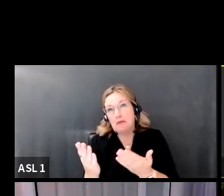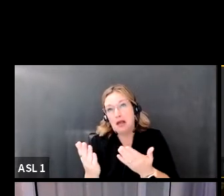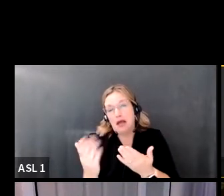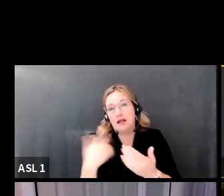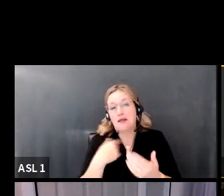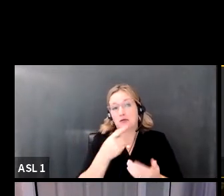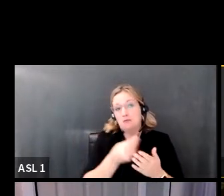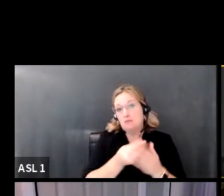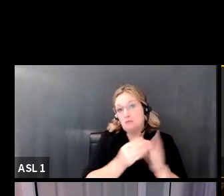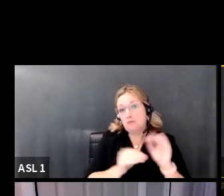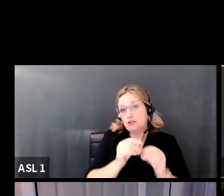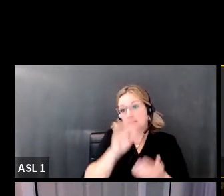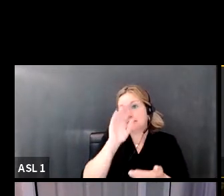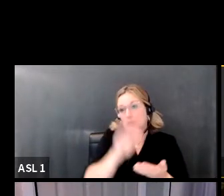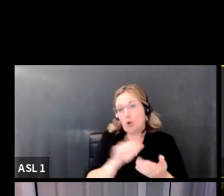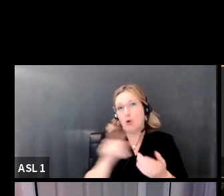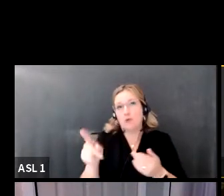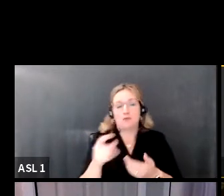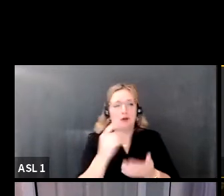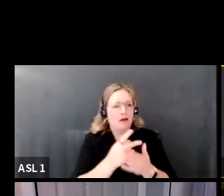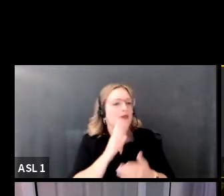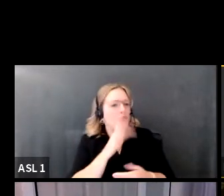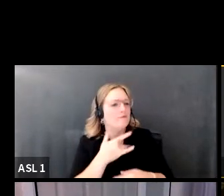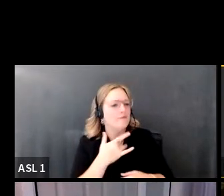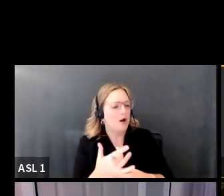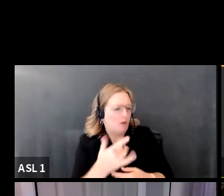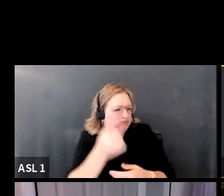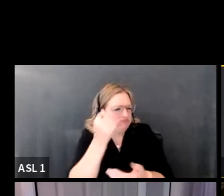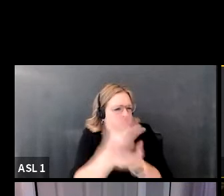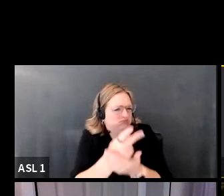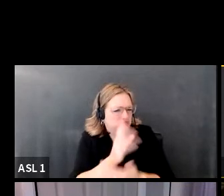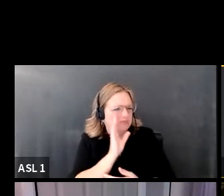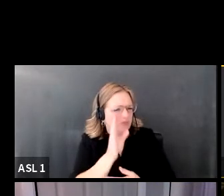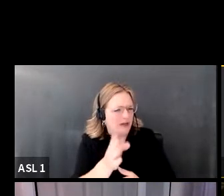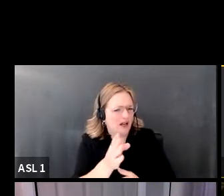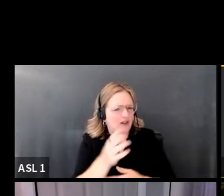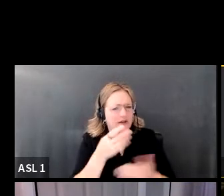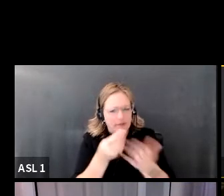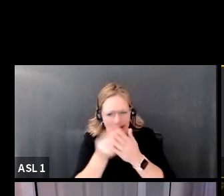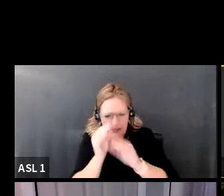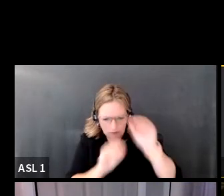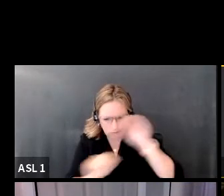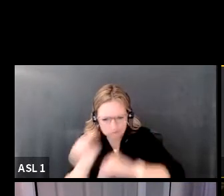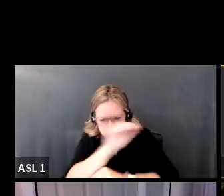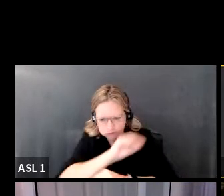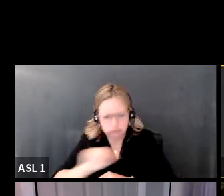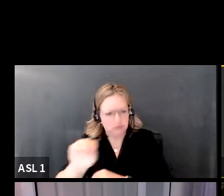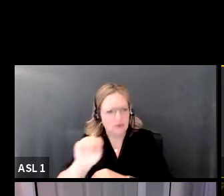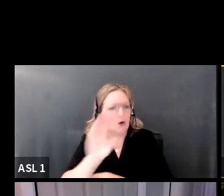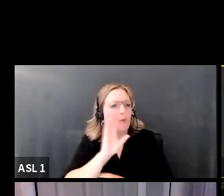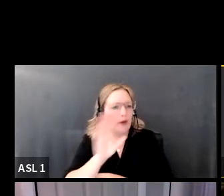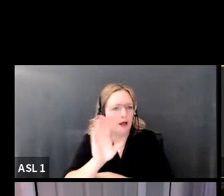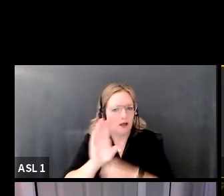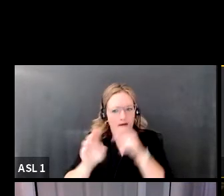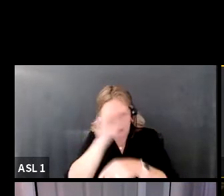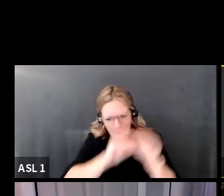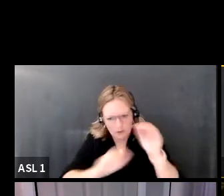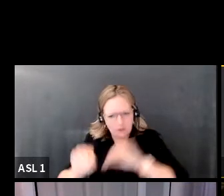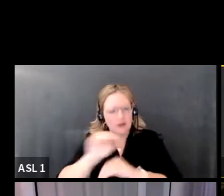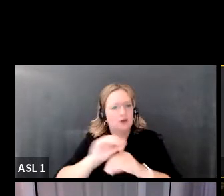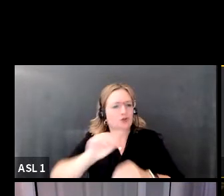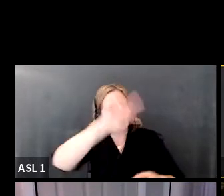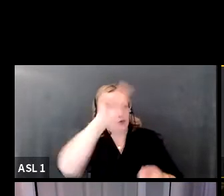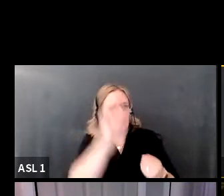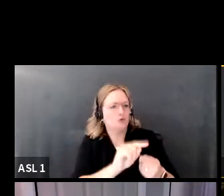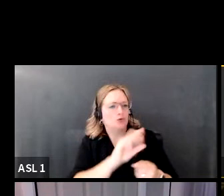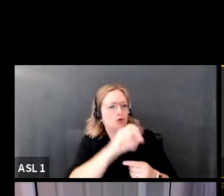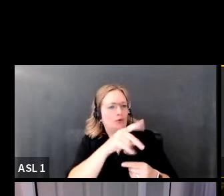uh be very powerful for our council to reallocate those funds uh to something that would reduce workload in ops